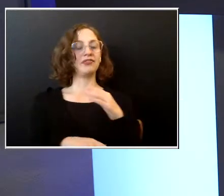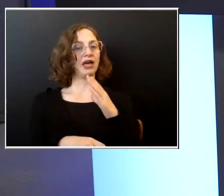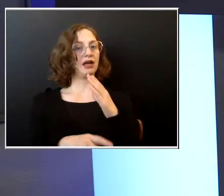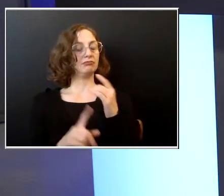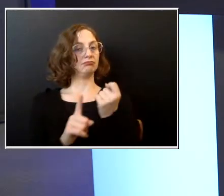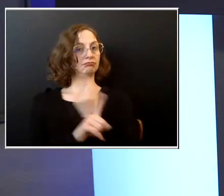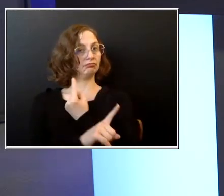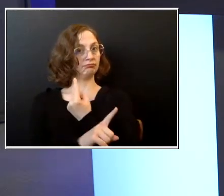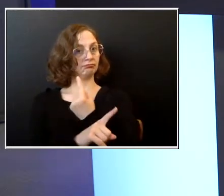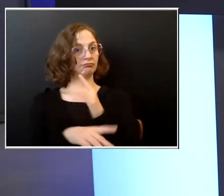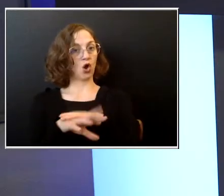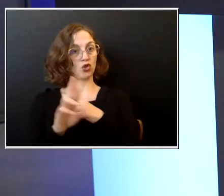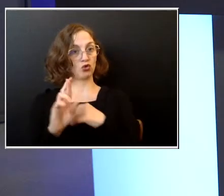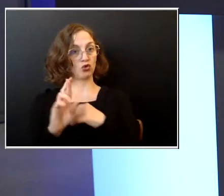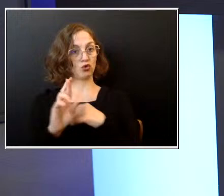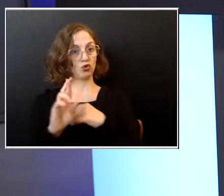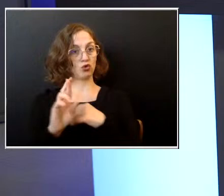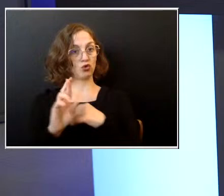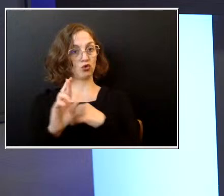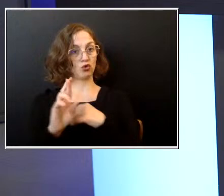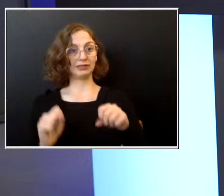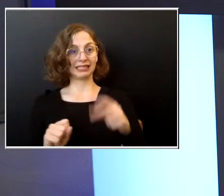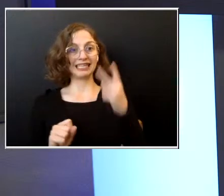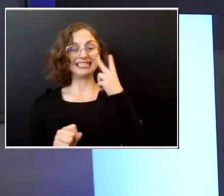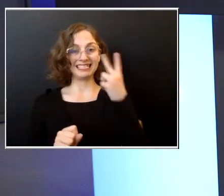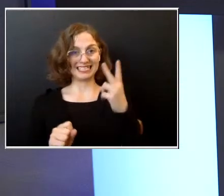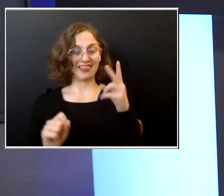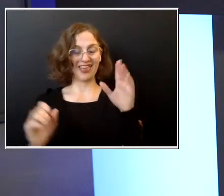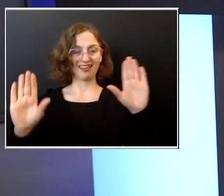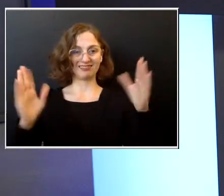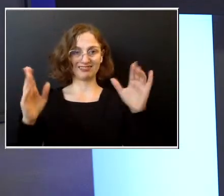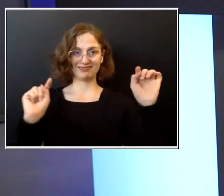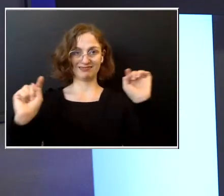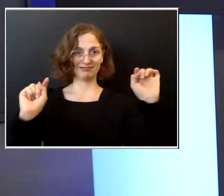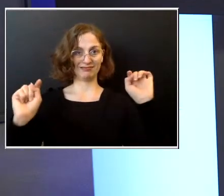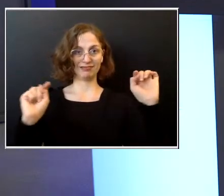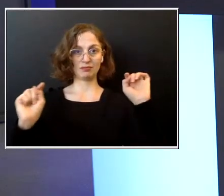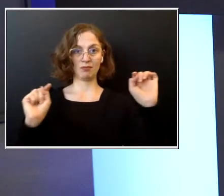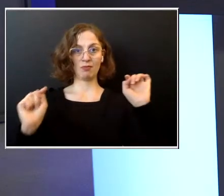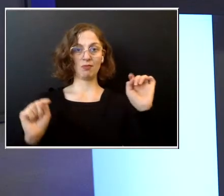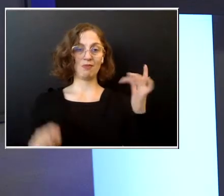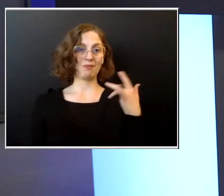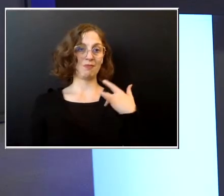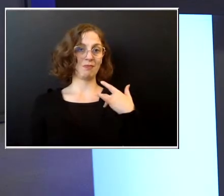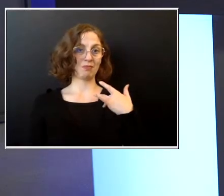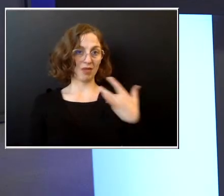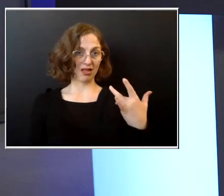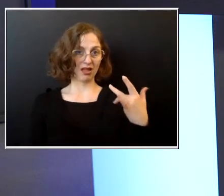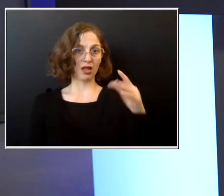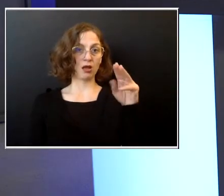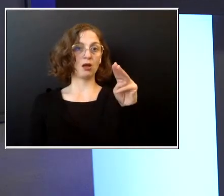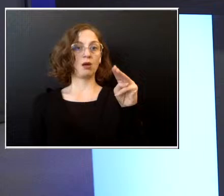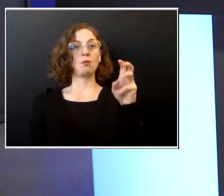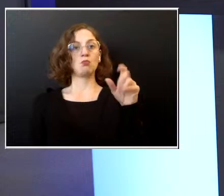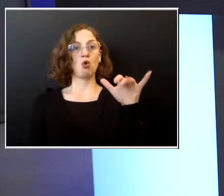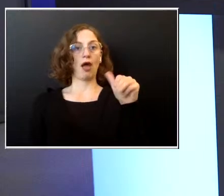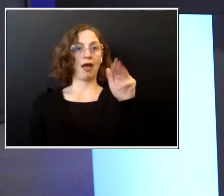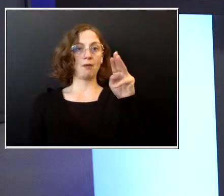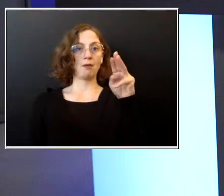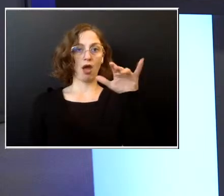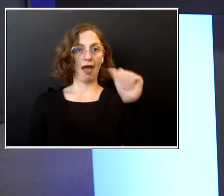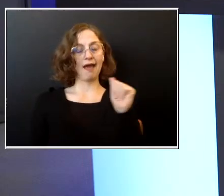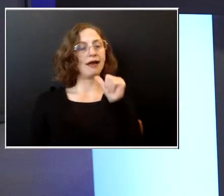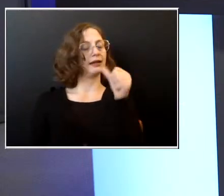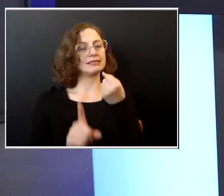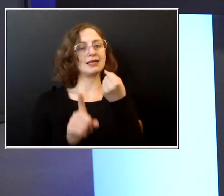them side by side, so you can see that difference. Typically, Moya Moya doesn't affect the posterior part of the brain as much, which is why you see those